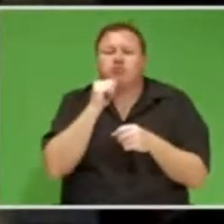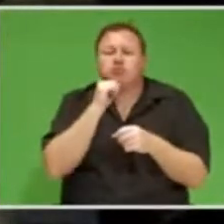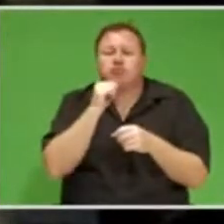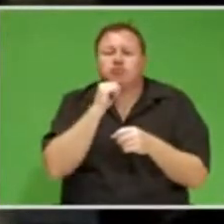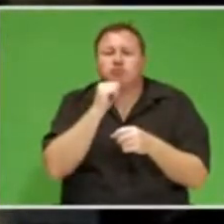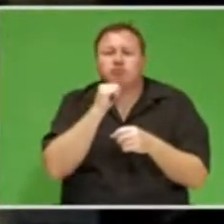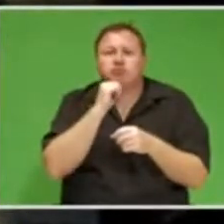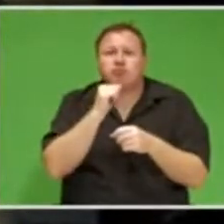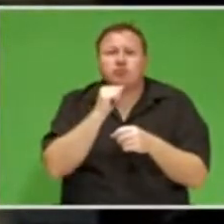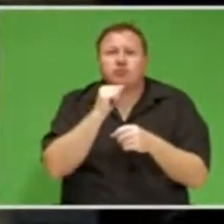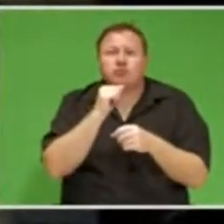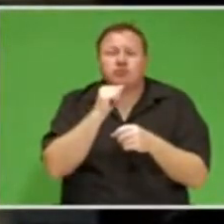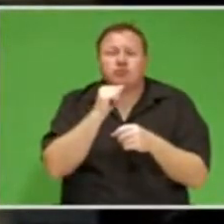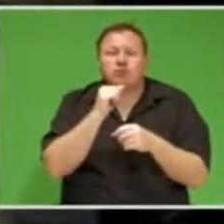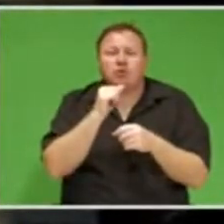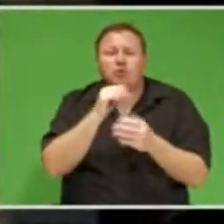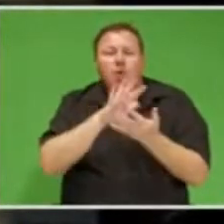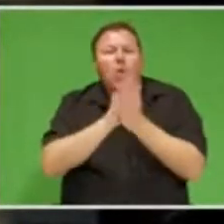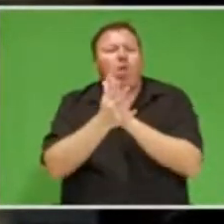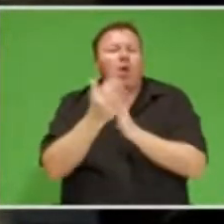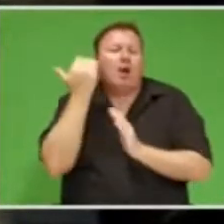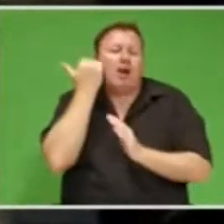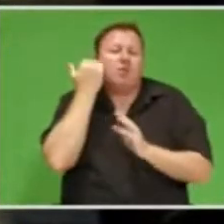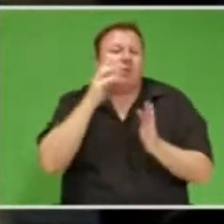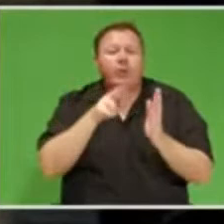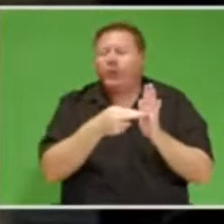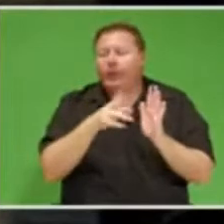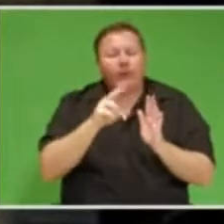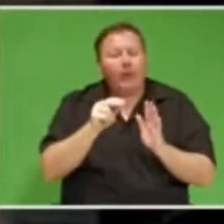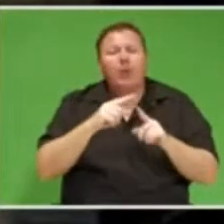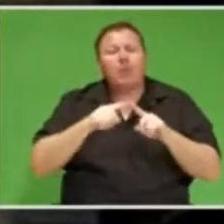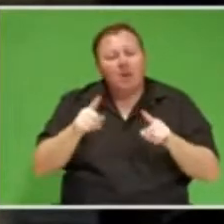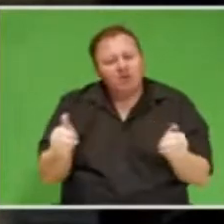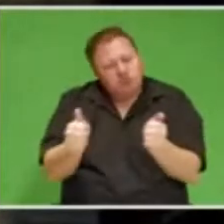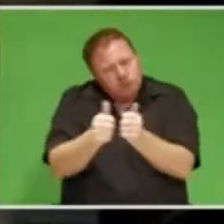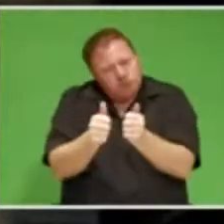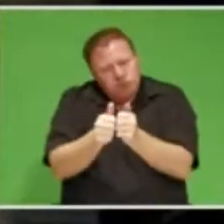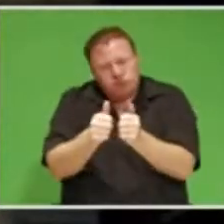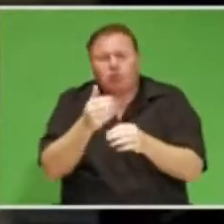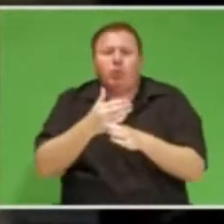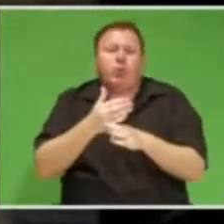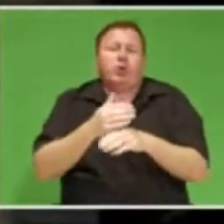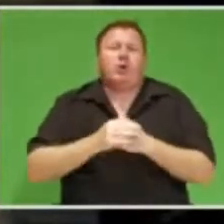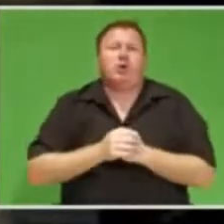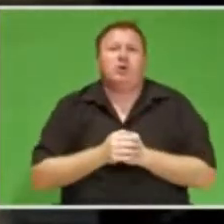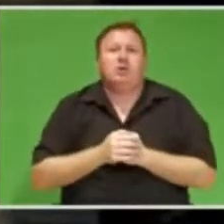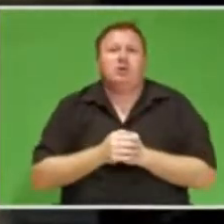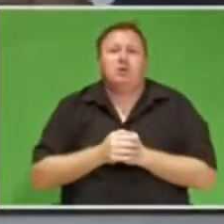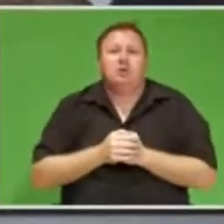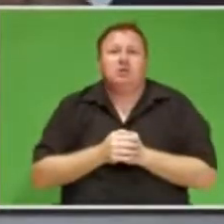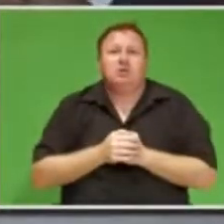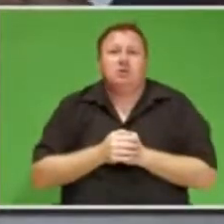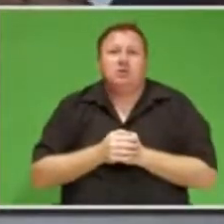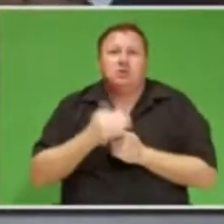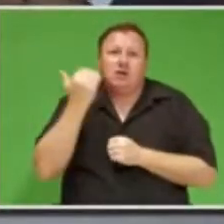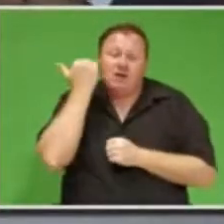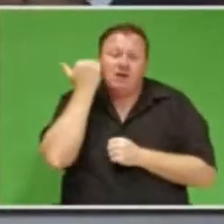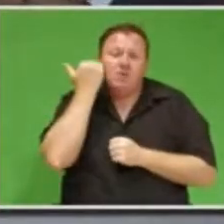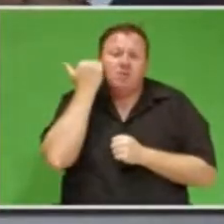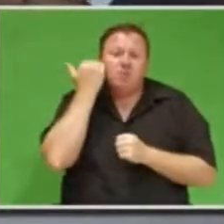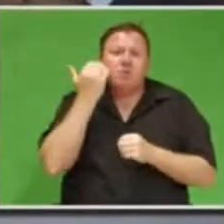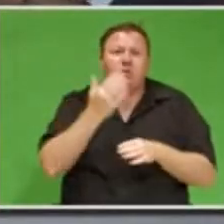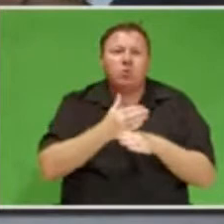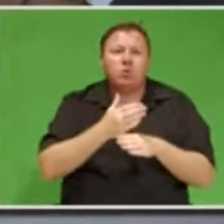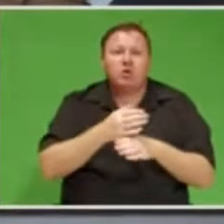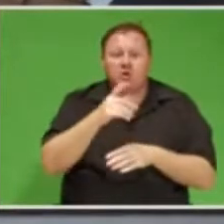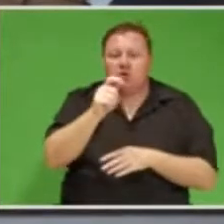played by government. We are working across government to develop a Transnet roadmap